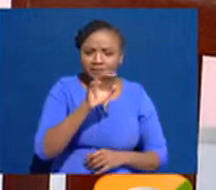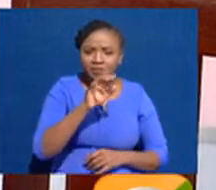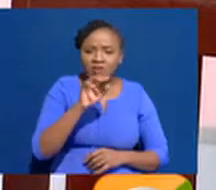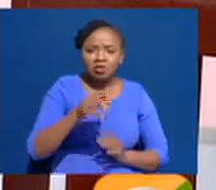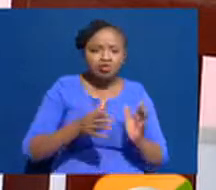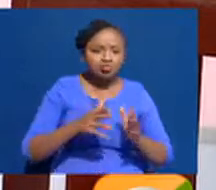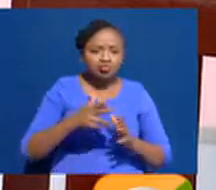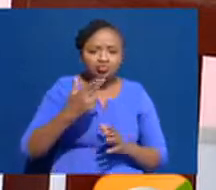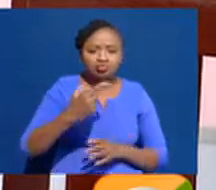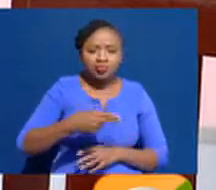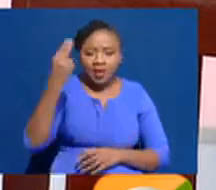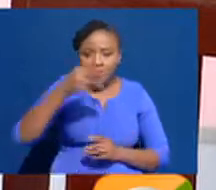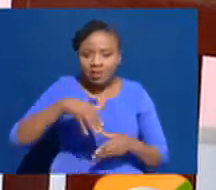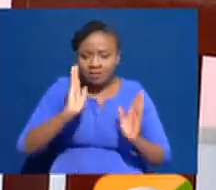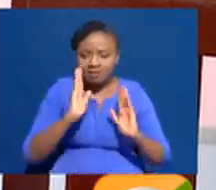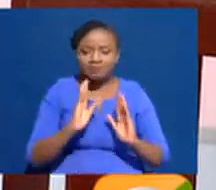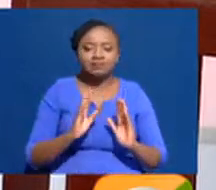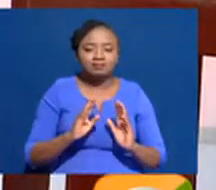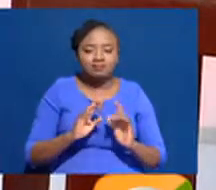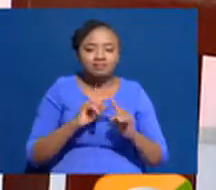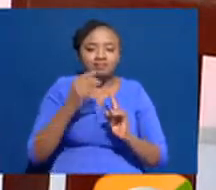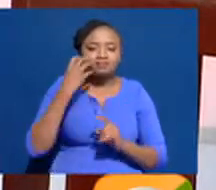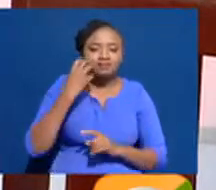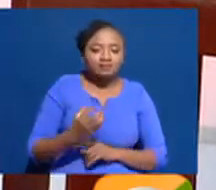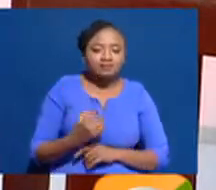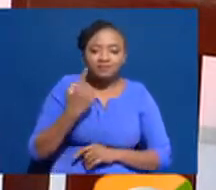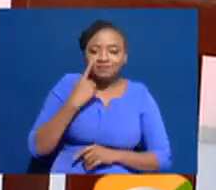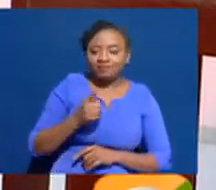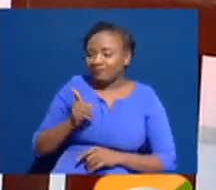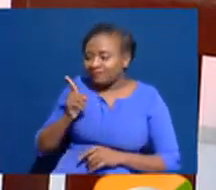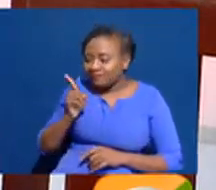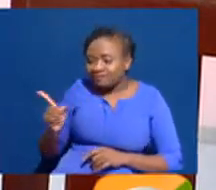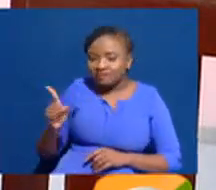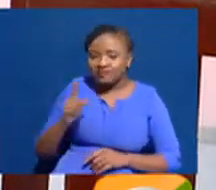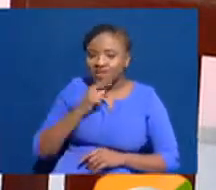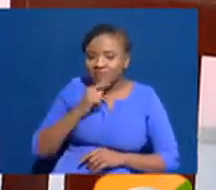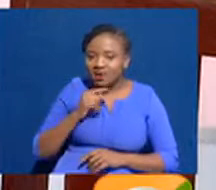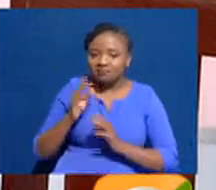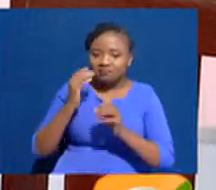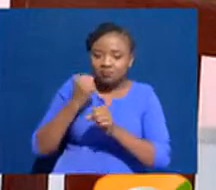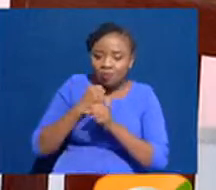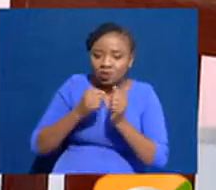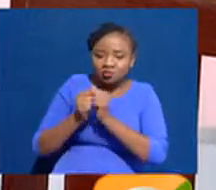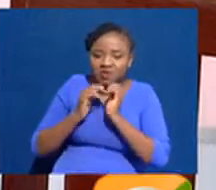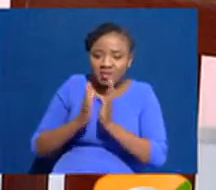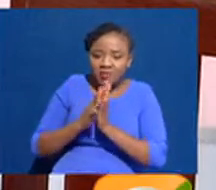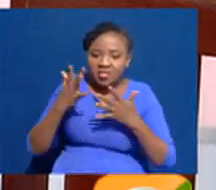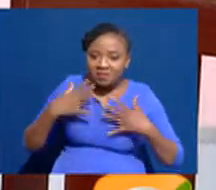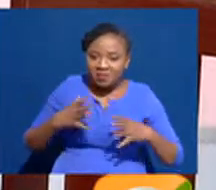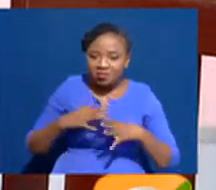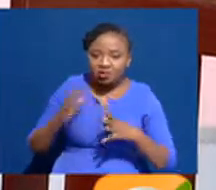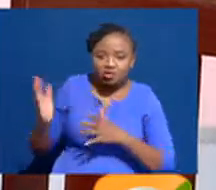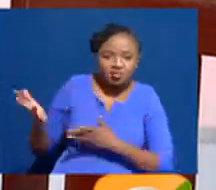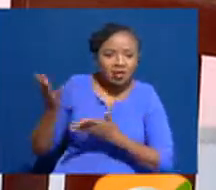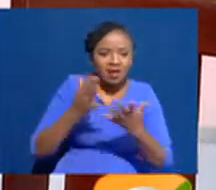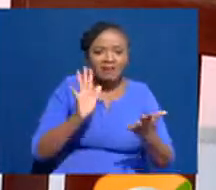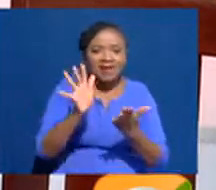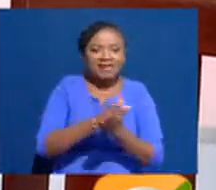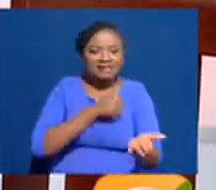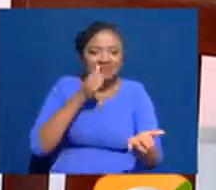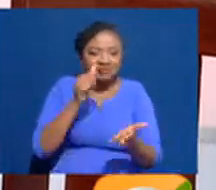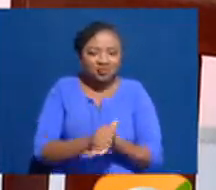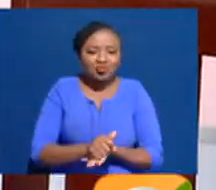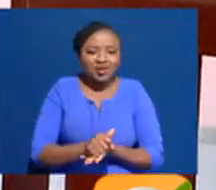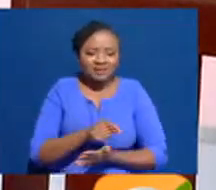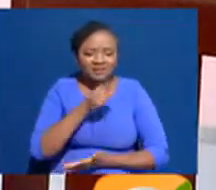see Olekina mobilizing people to destroy and vandalize the very road that is taking tourists to